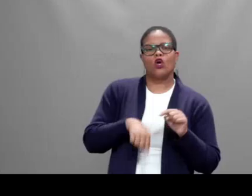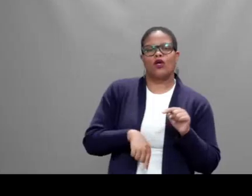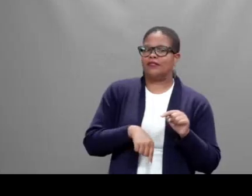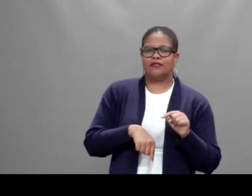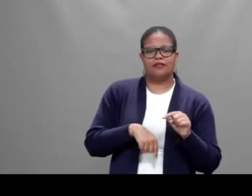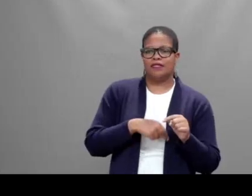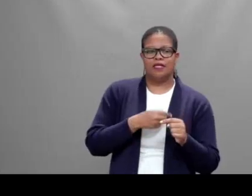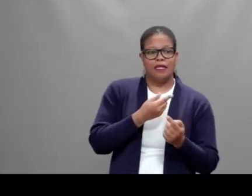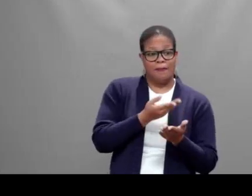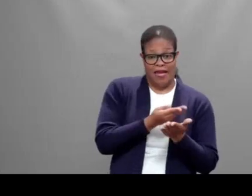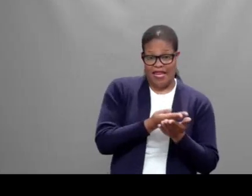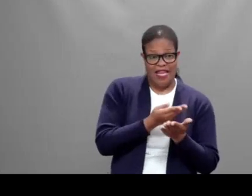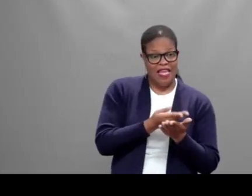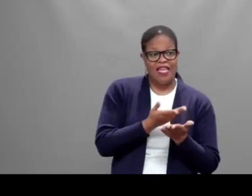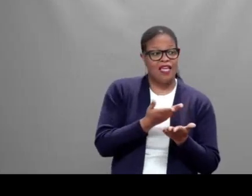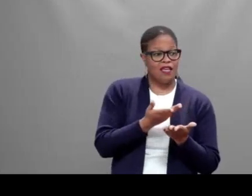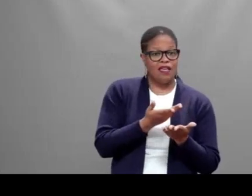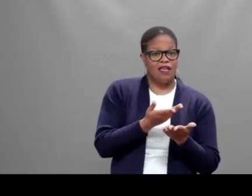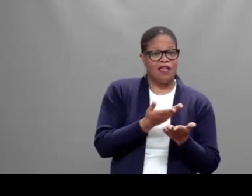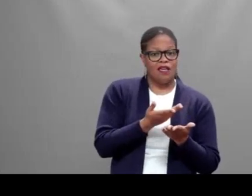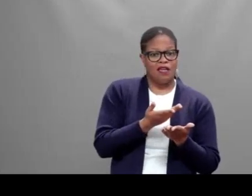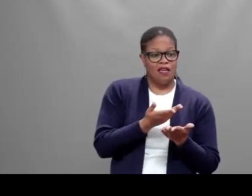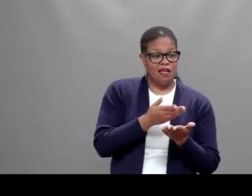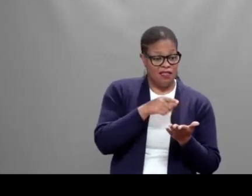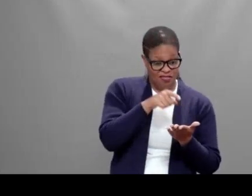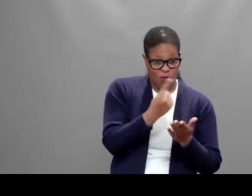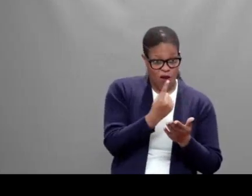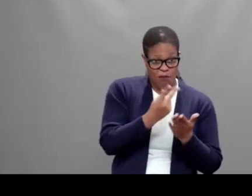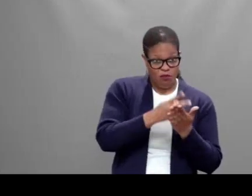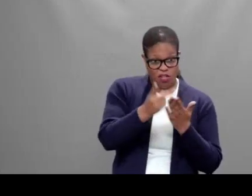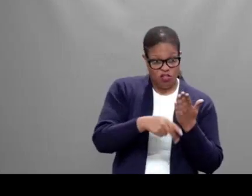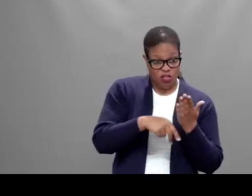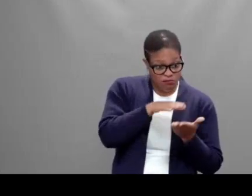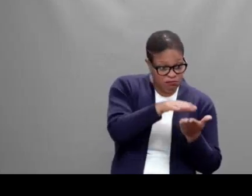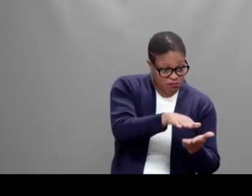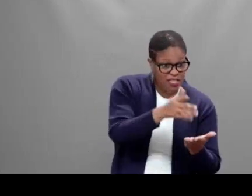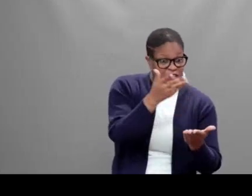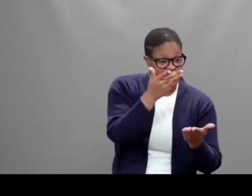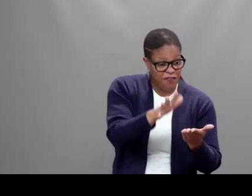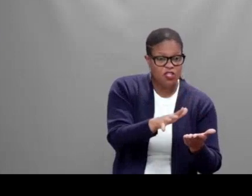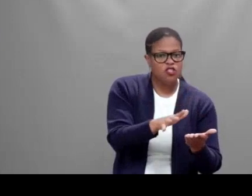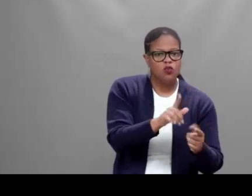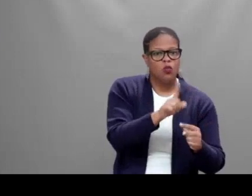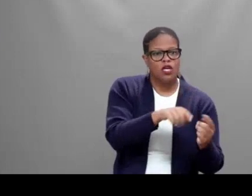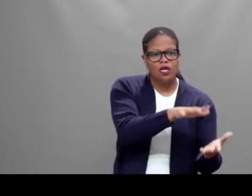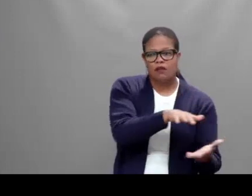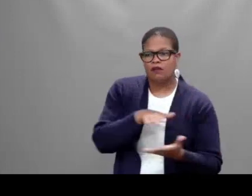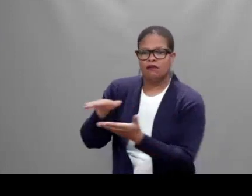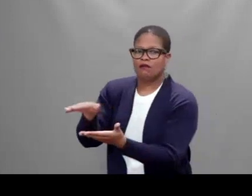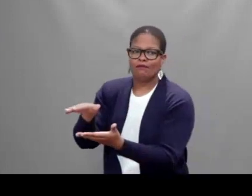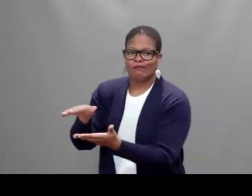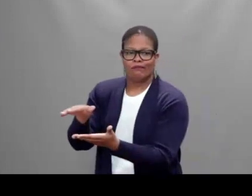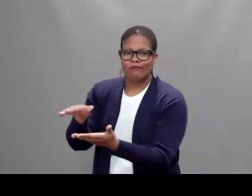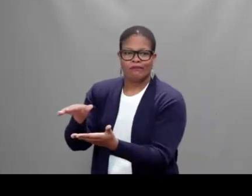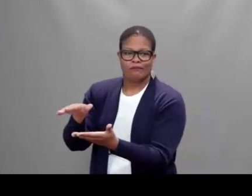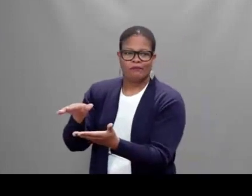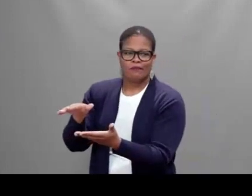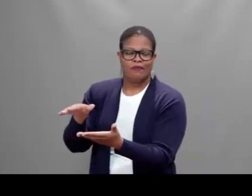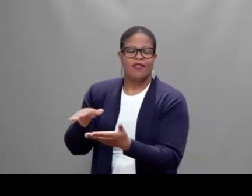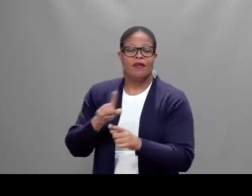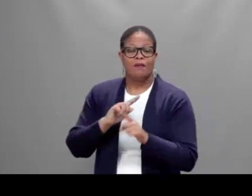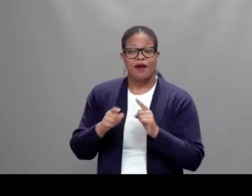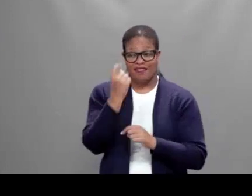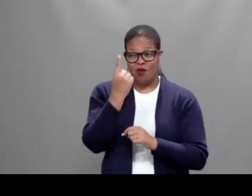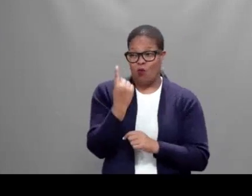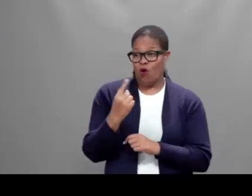take monies and do it on a project that we had already submitted for capital project. And one of the